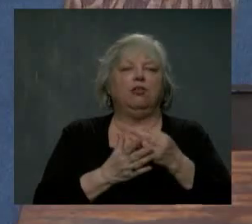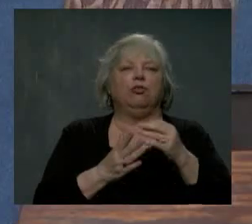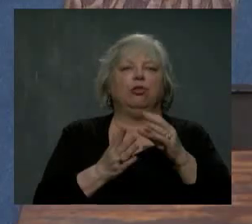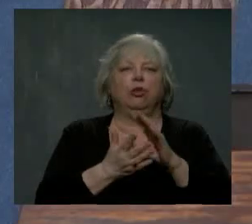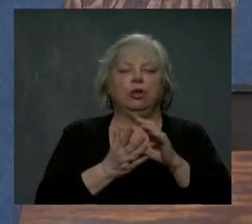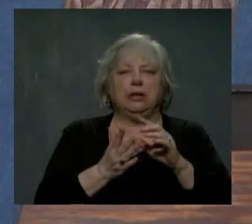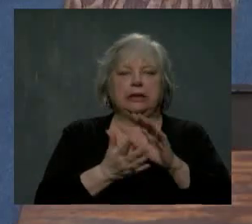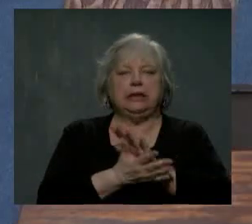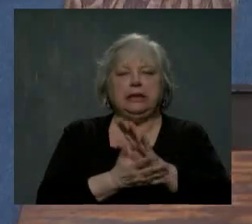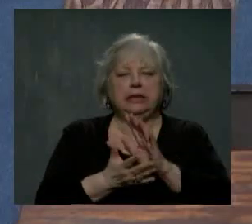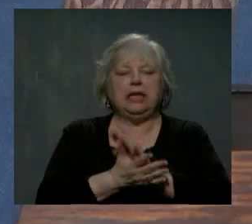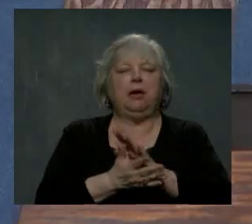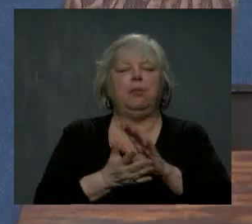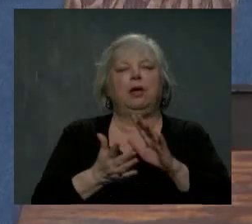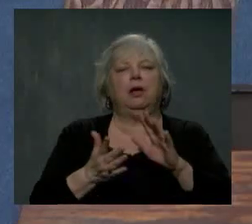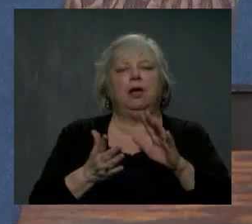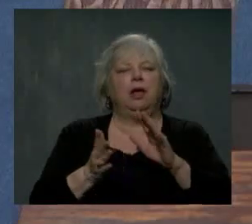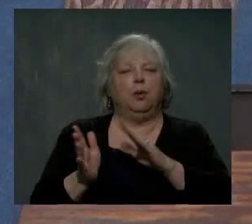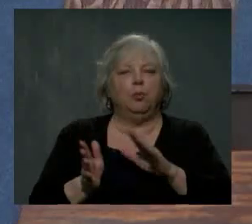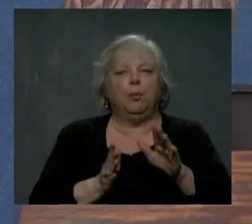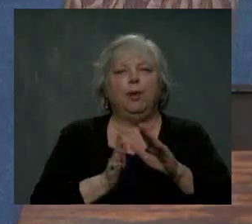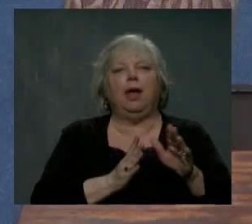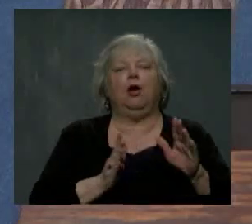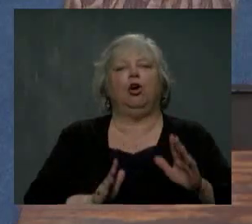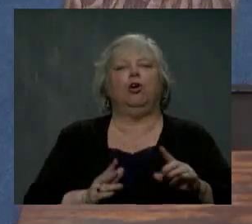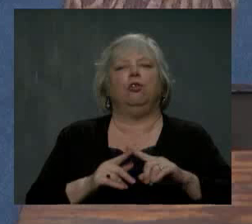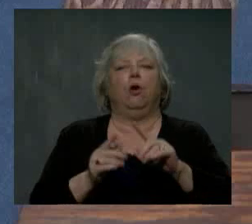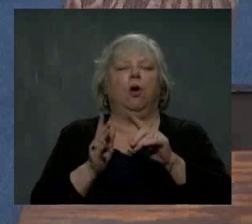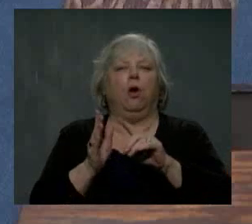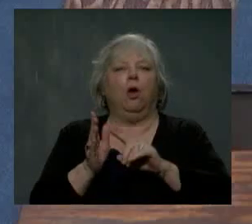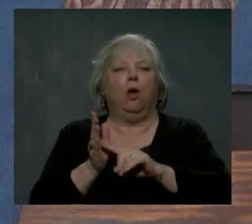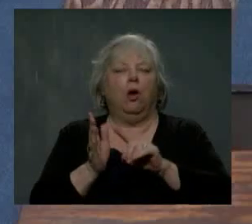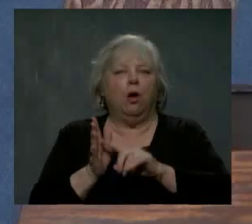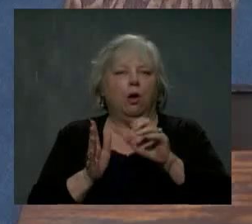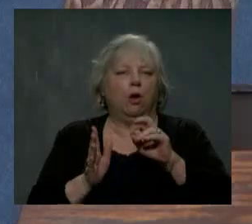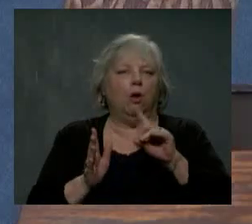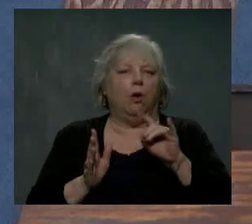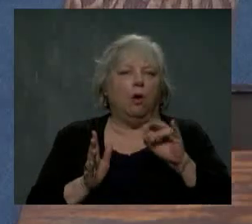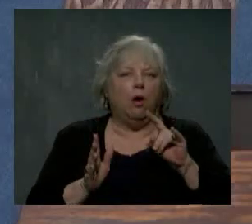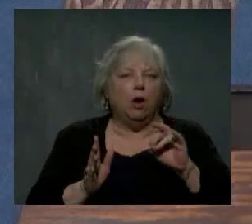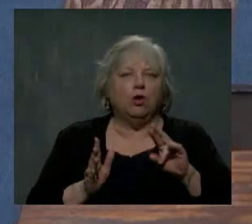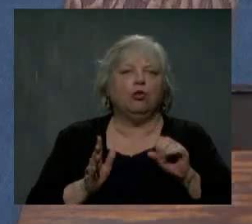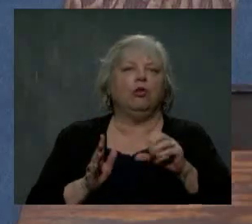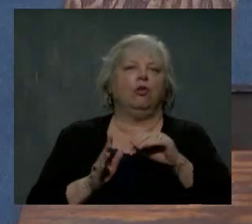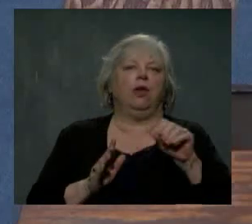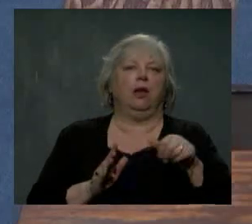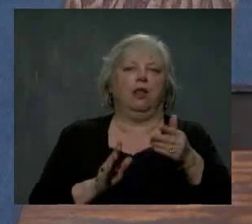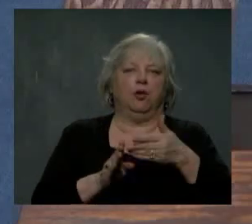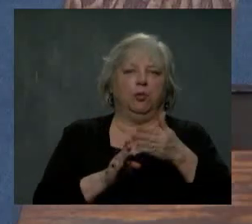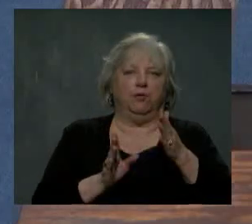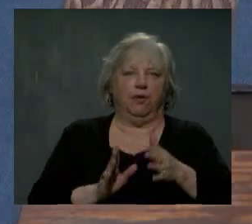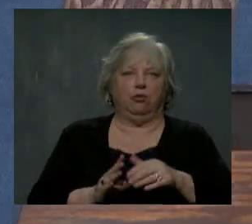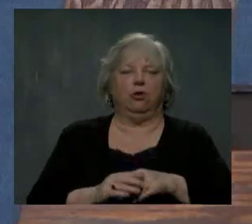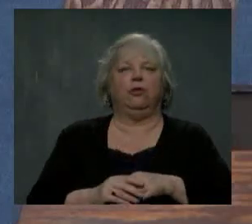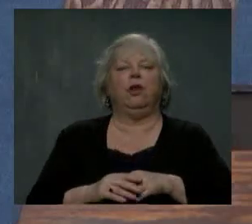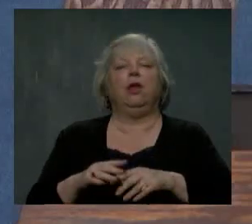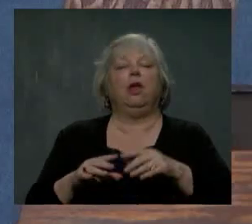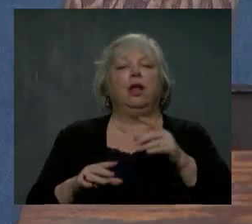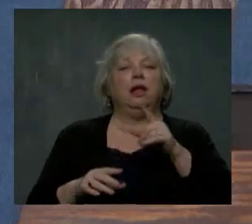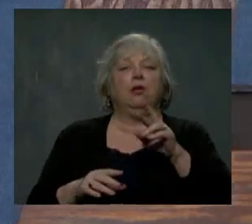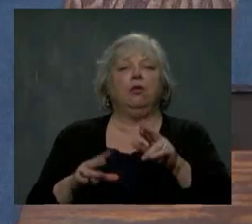preparers, independent auditors, academics, and other finance professionals. The City of Little Rock is one of only